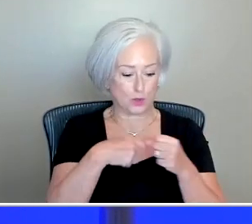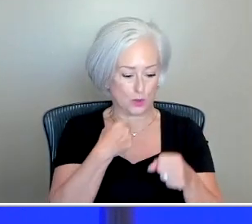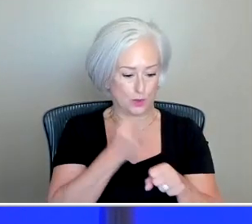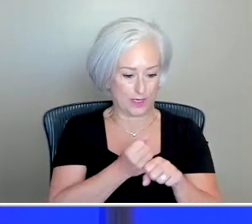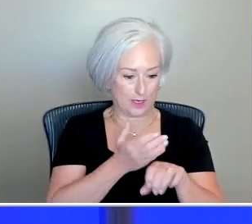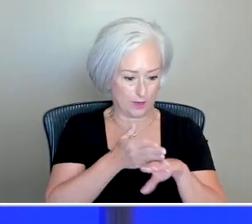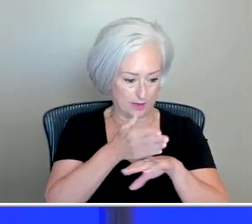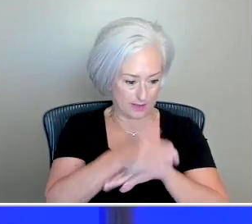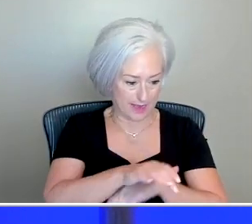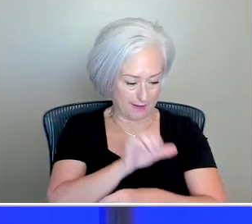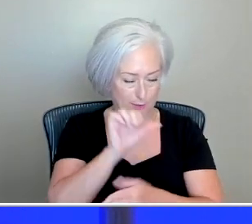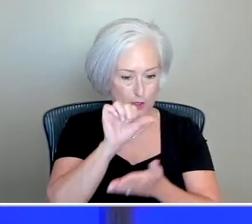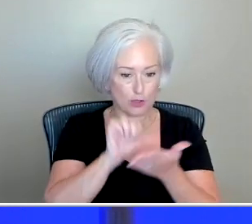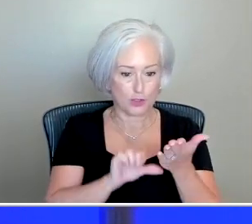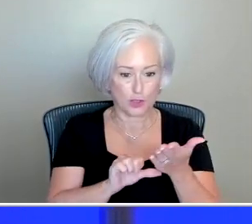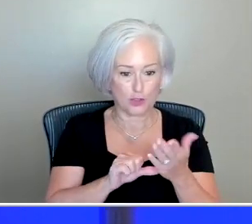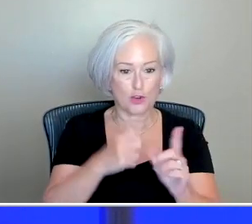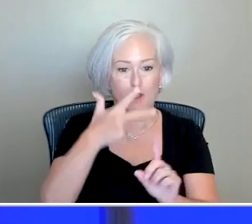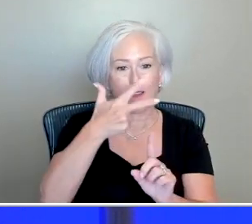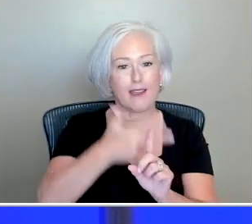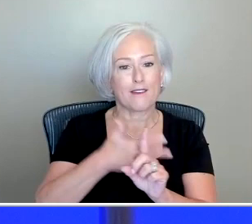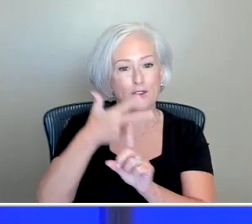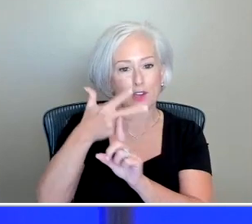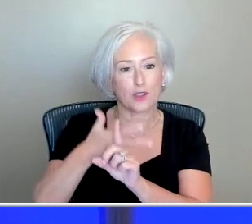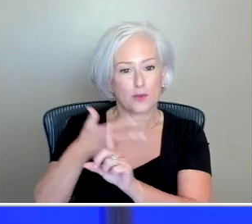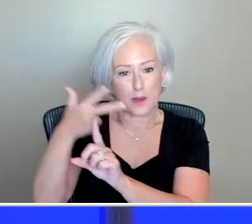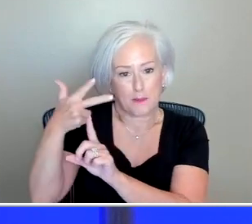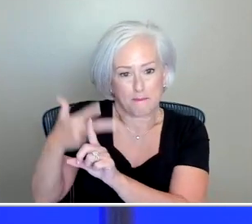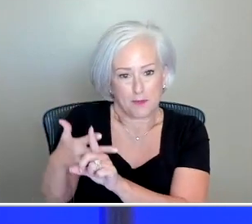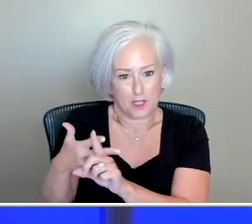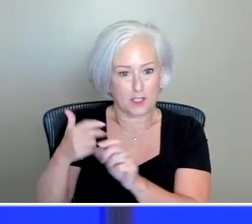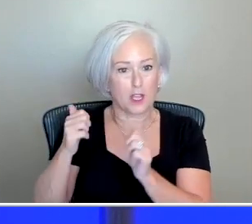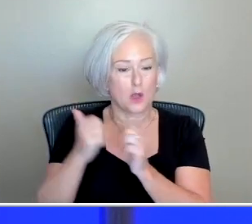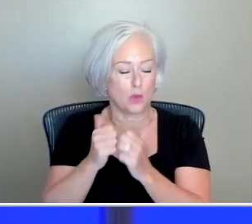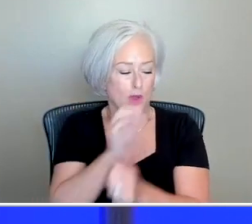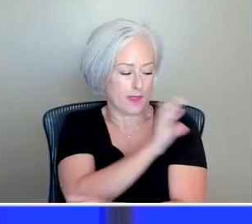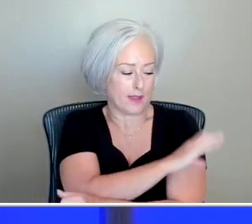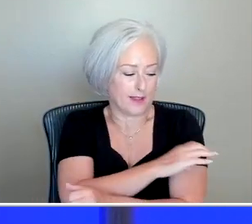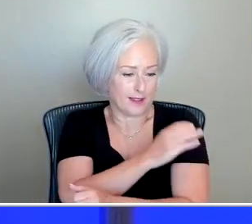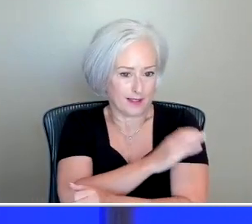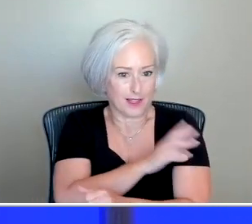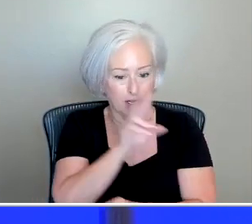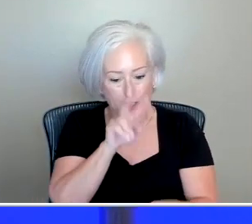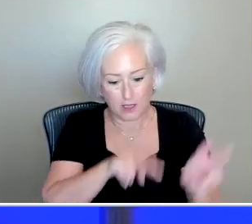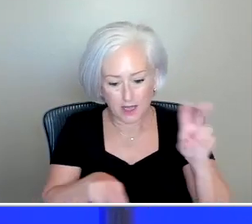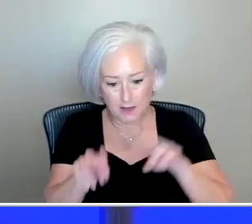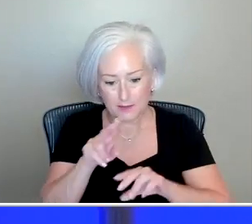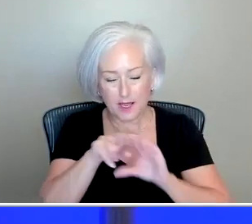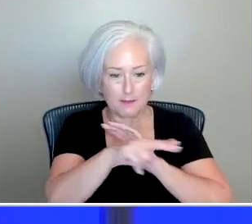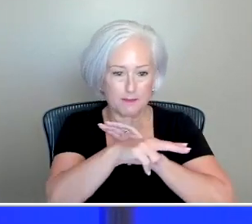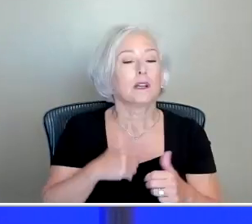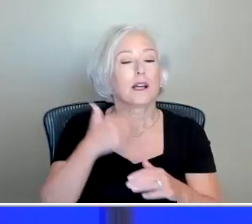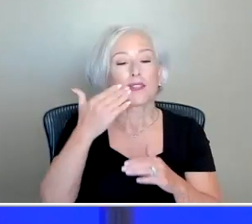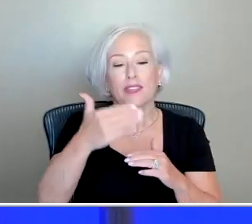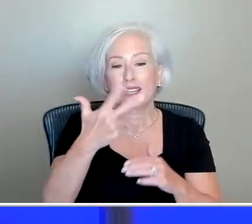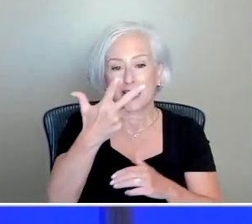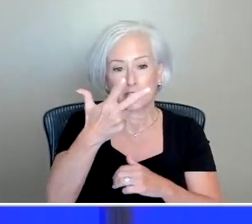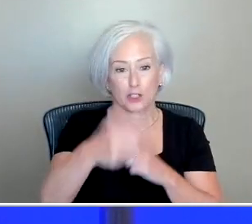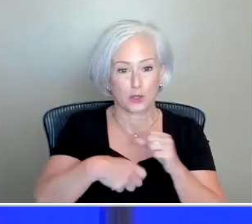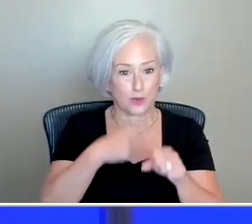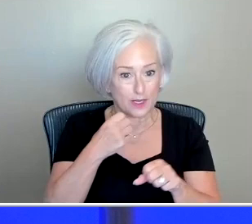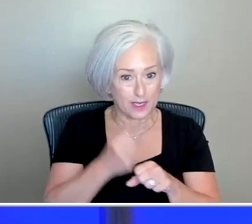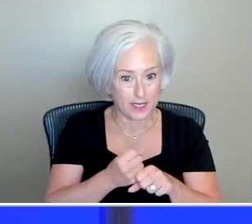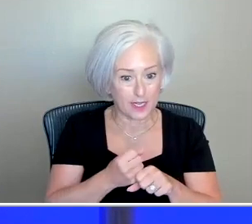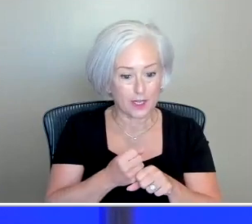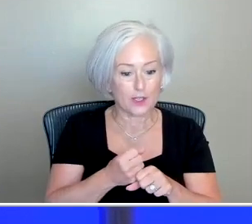him every 3 months, and that's with clinical examination, CAT scans, MRI scans, and so forth. Then for the next 3 years, we'll typically go every 6